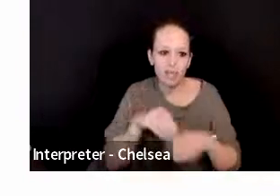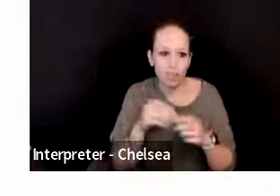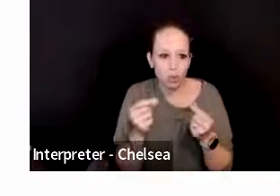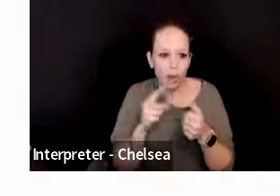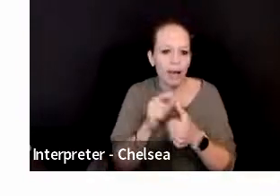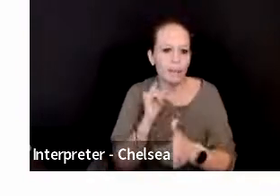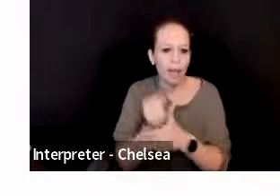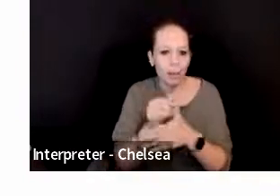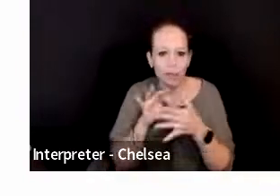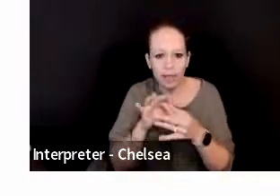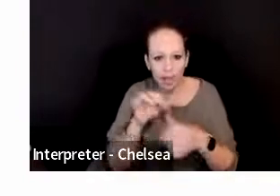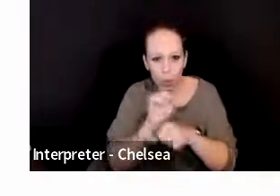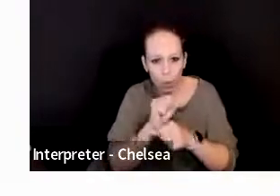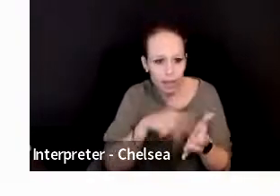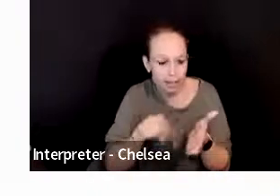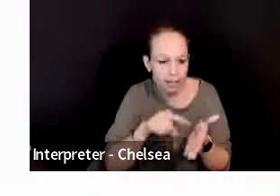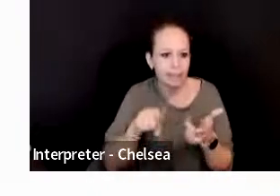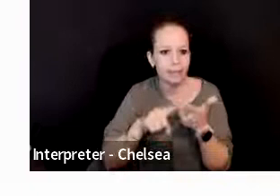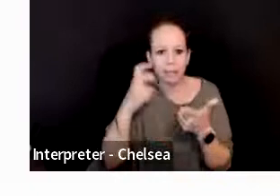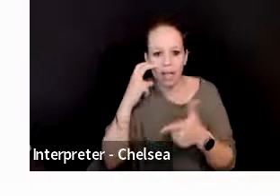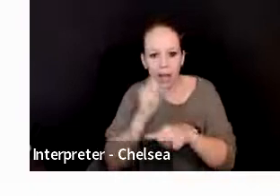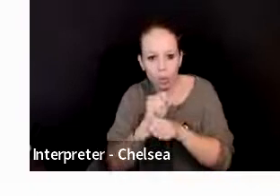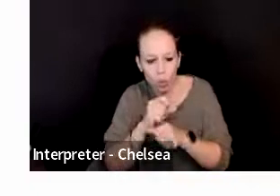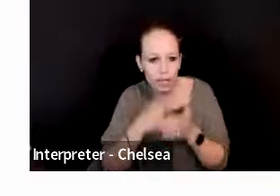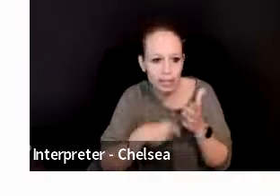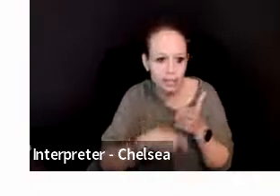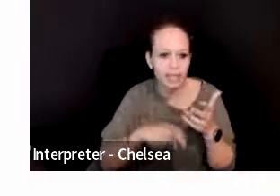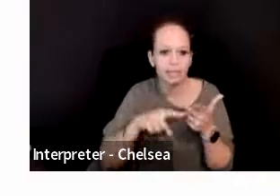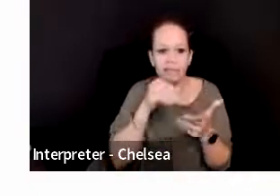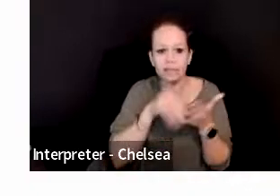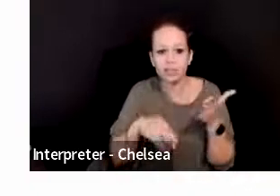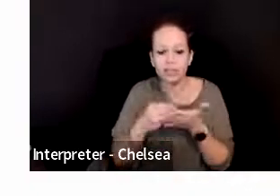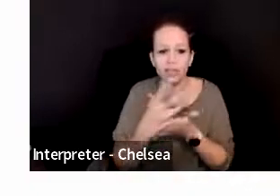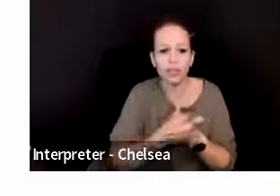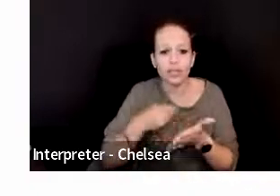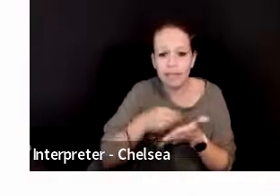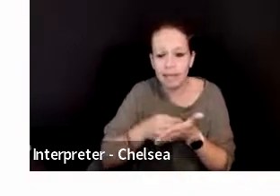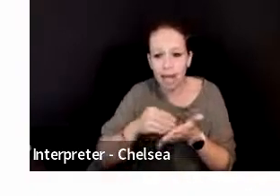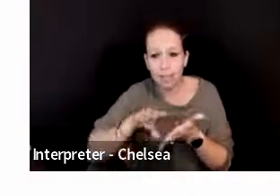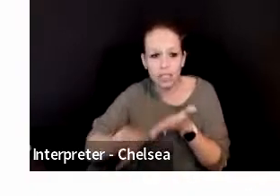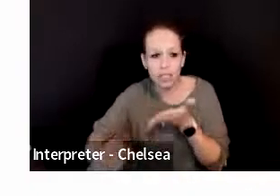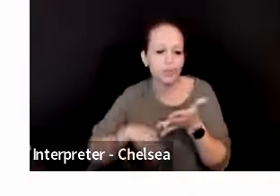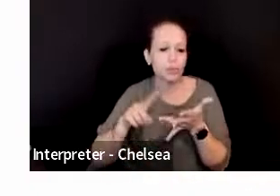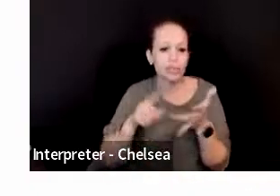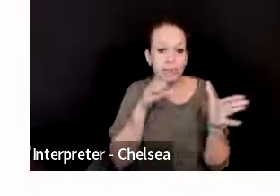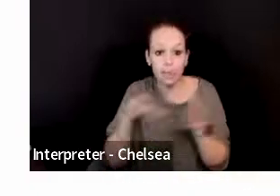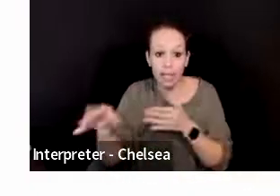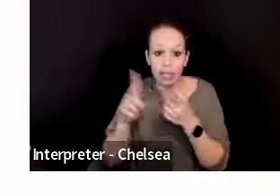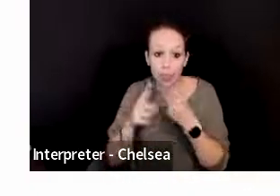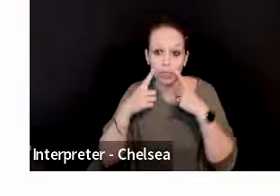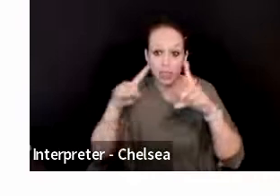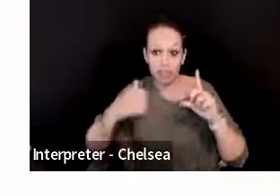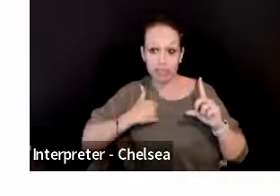earned income exclusion, plans to achieve self-support, and Section